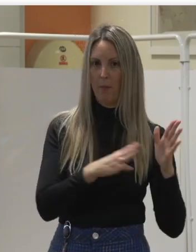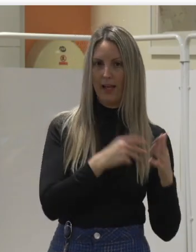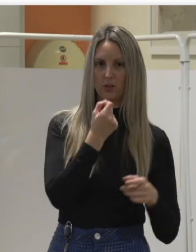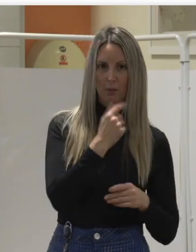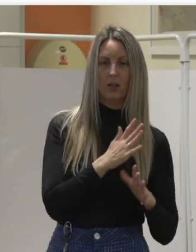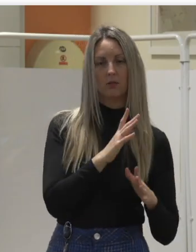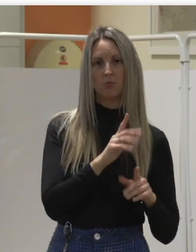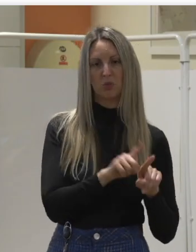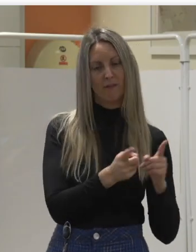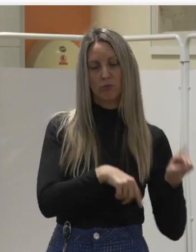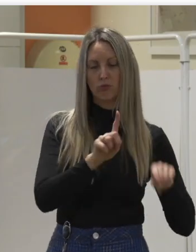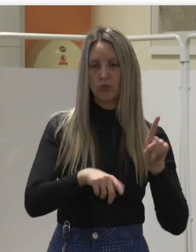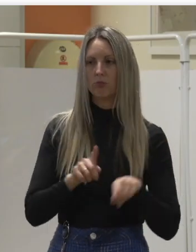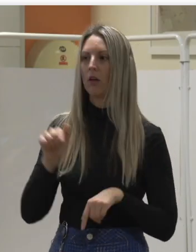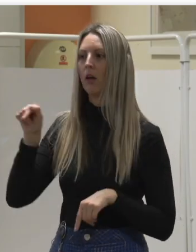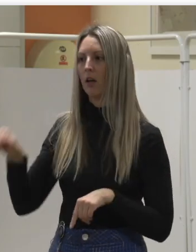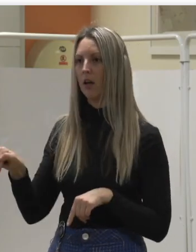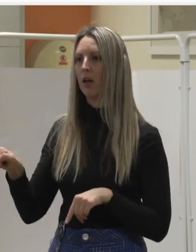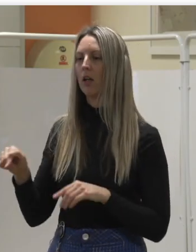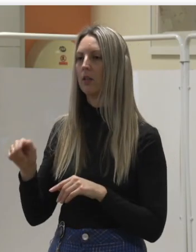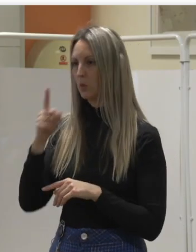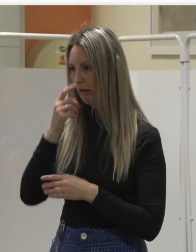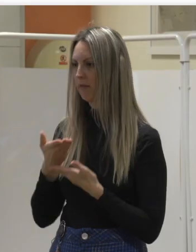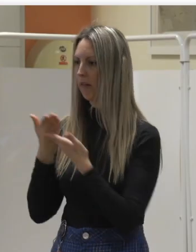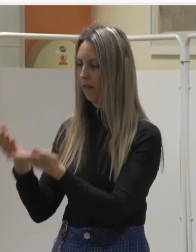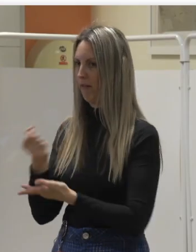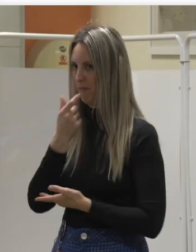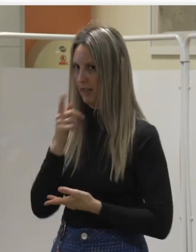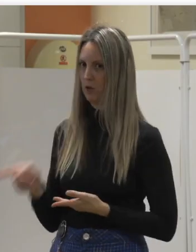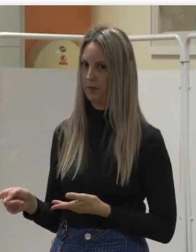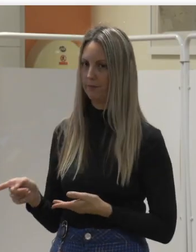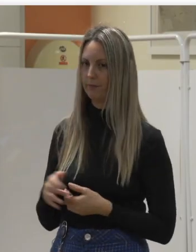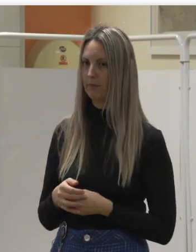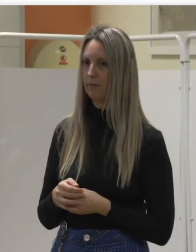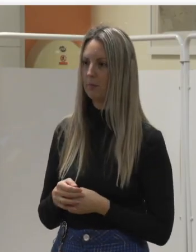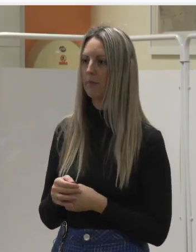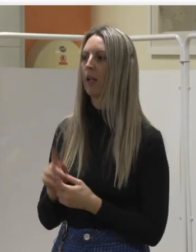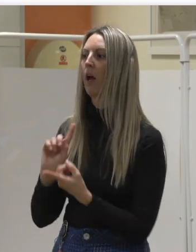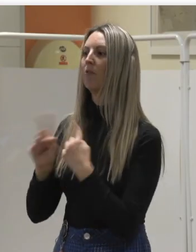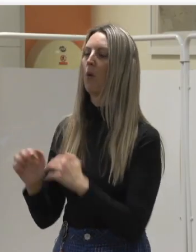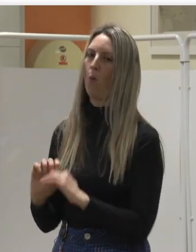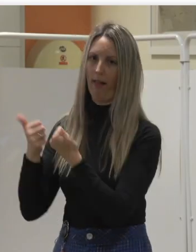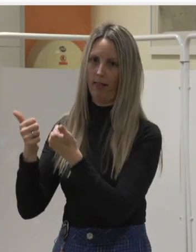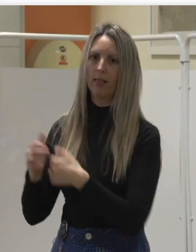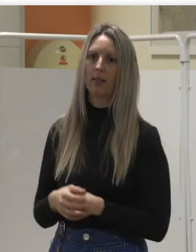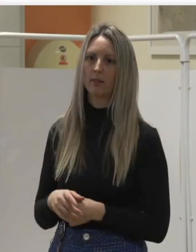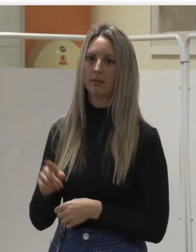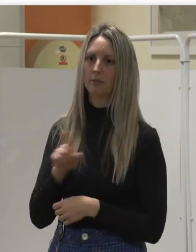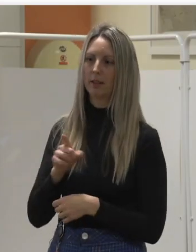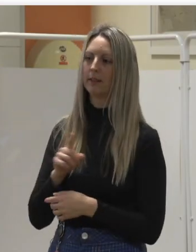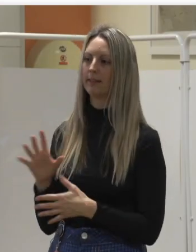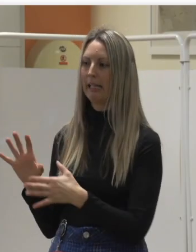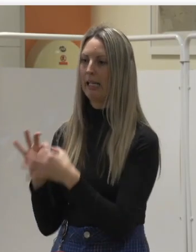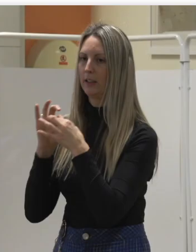give these patients prednisolone tablet, and they respond really well, and it gets a